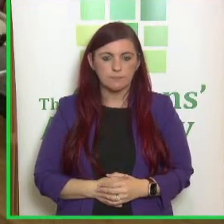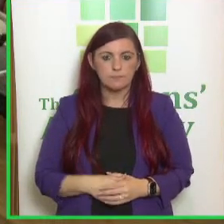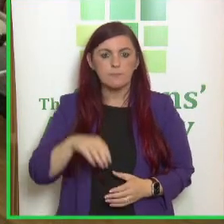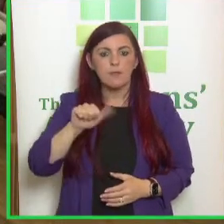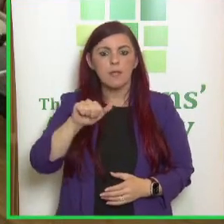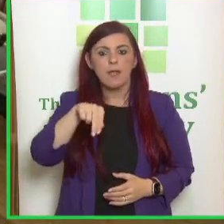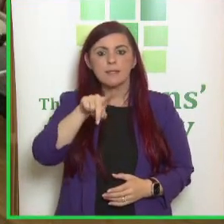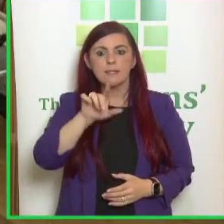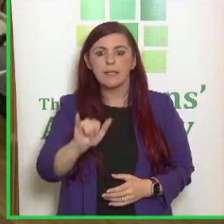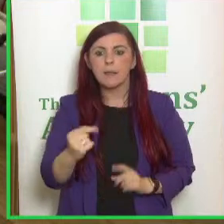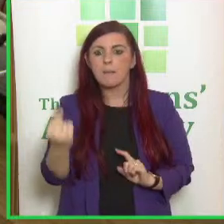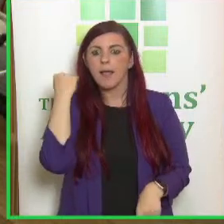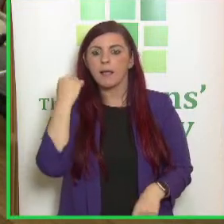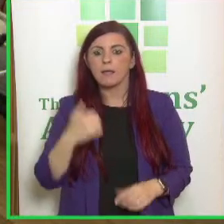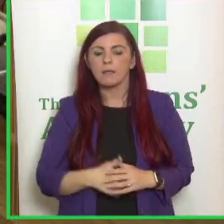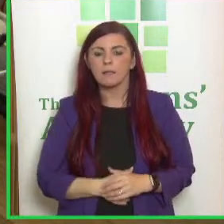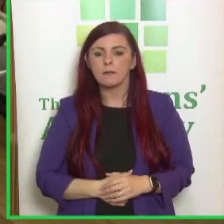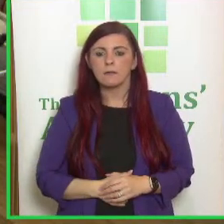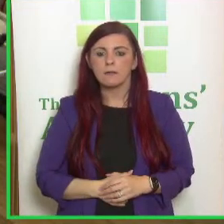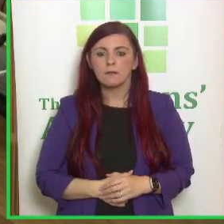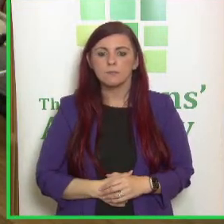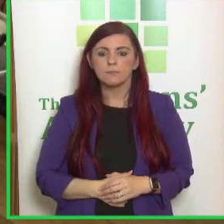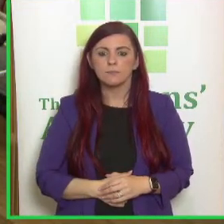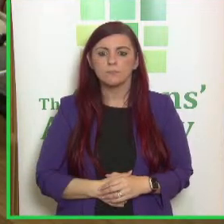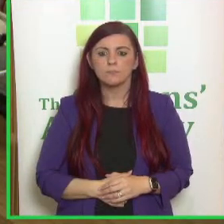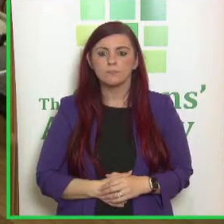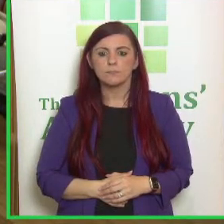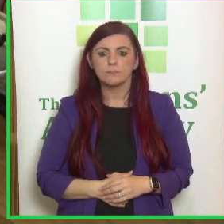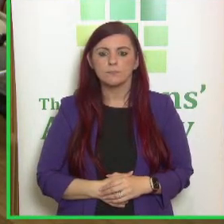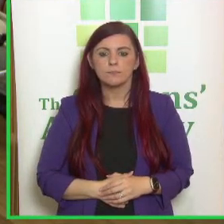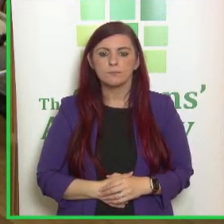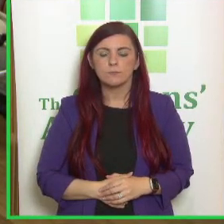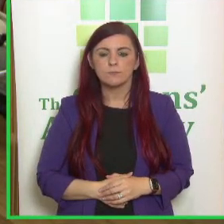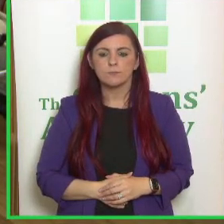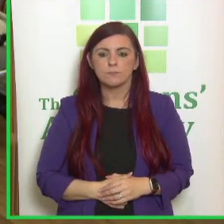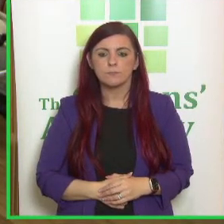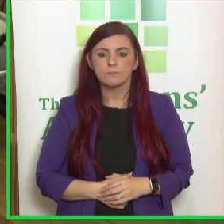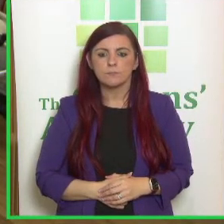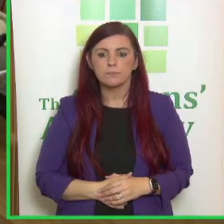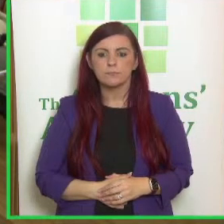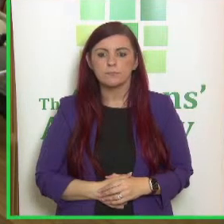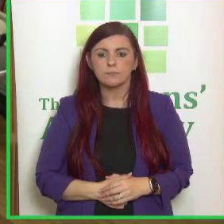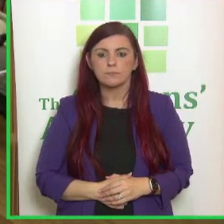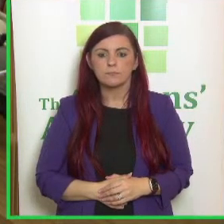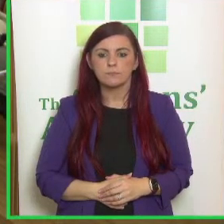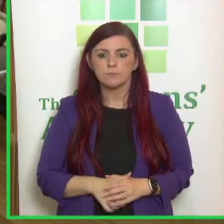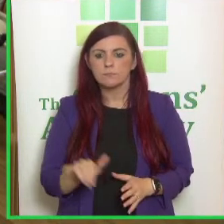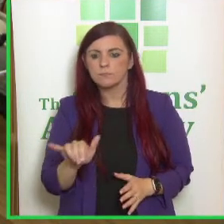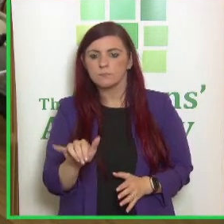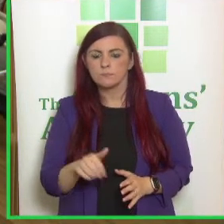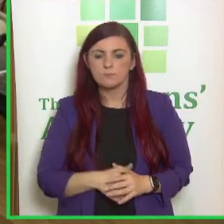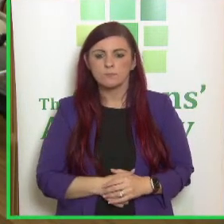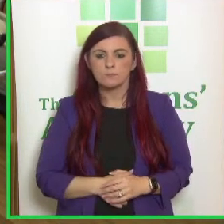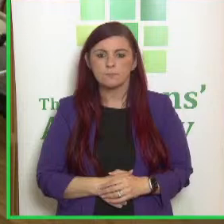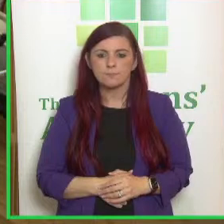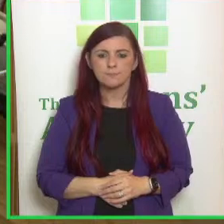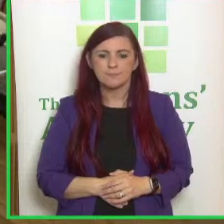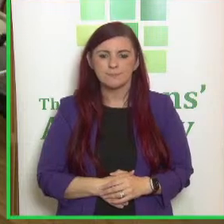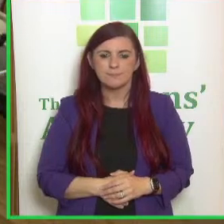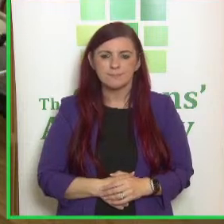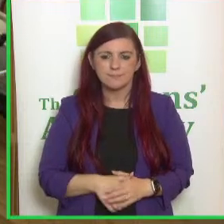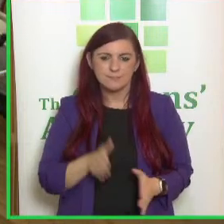Andy, at the back middle, please. Andy O'Hara from Ishka. How are we doing? Thanks,